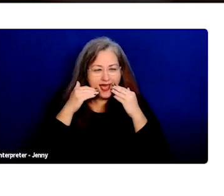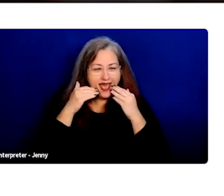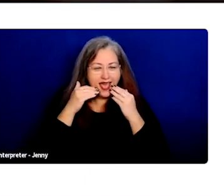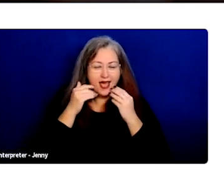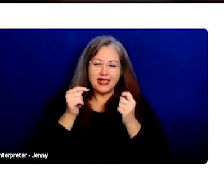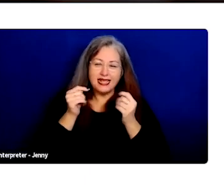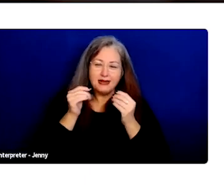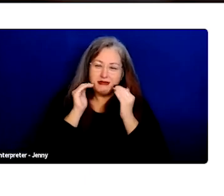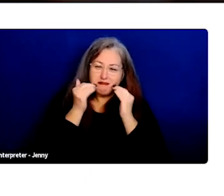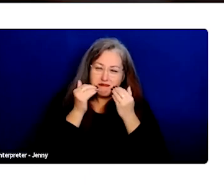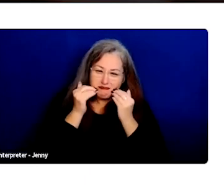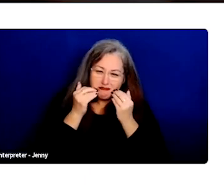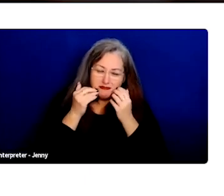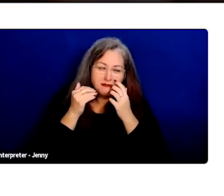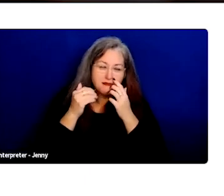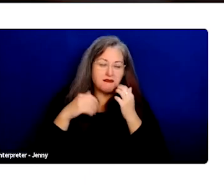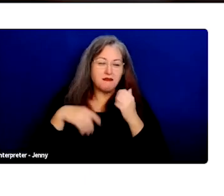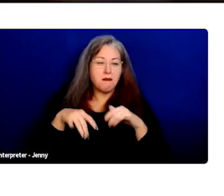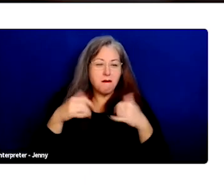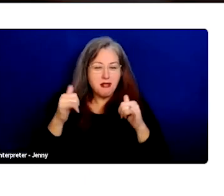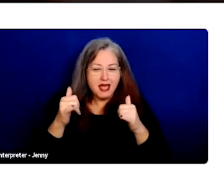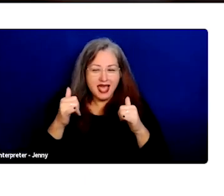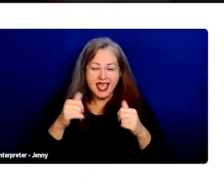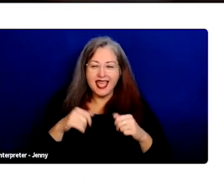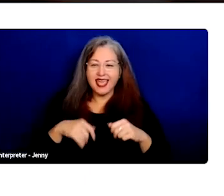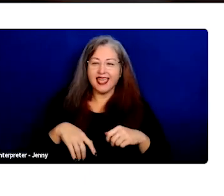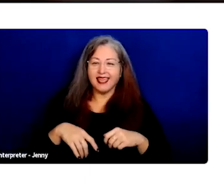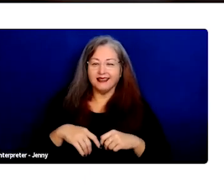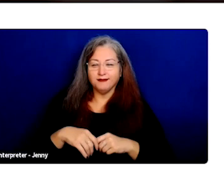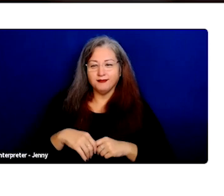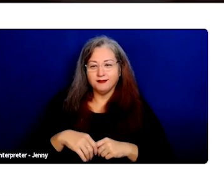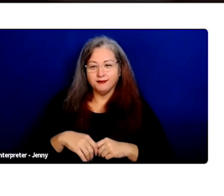giggle and play.